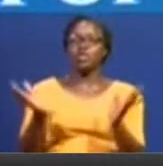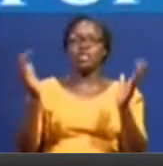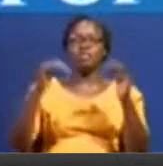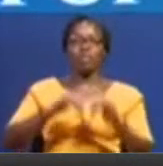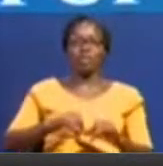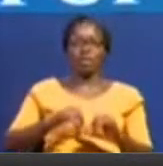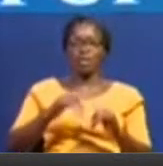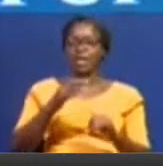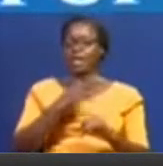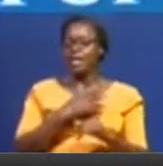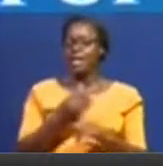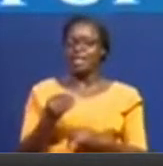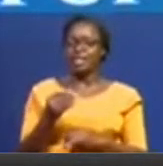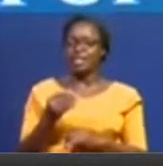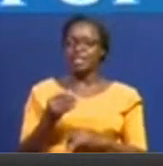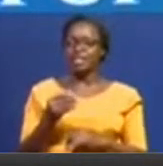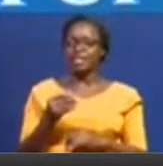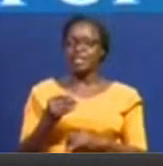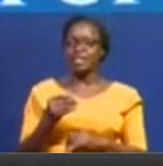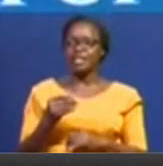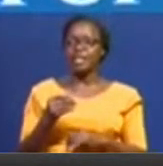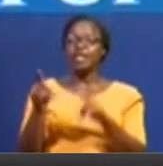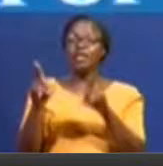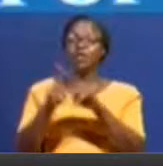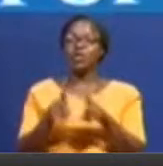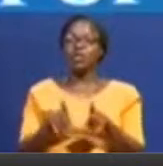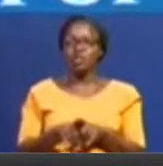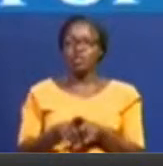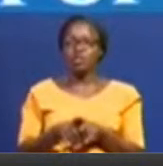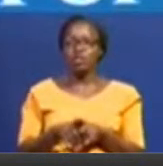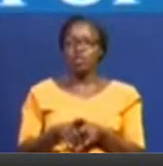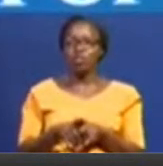forum and also